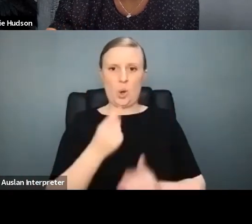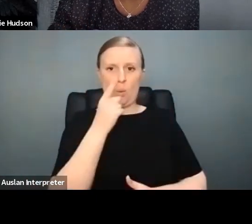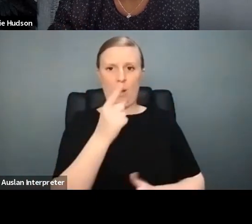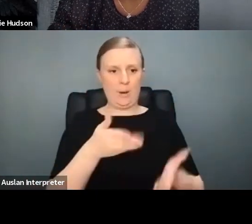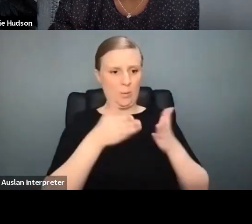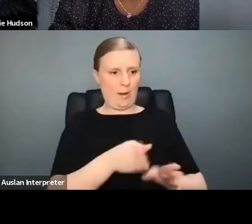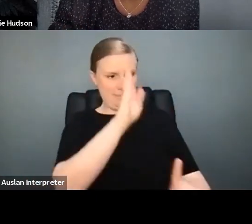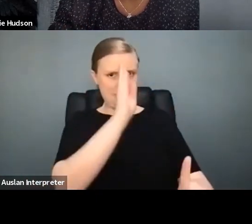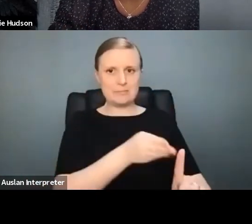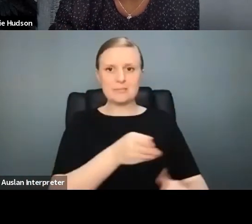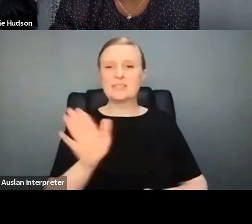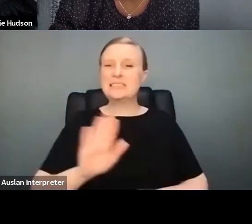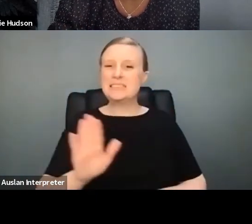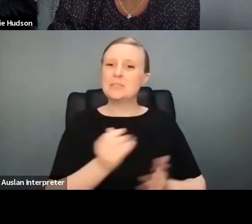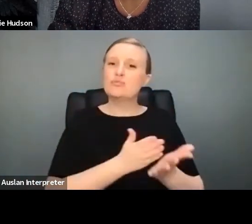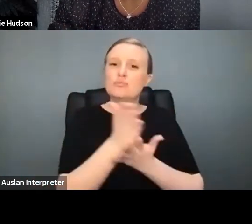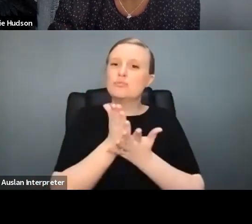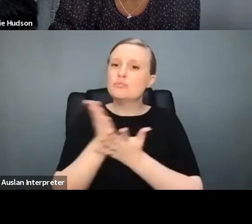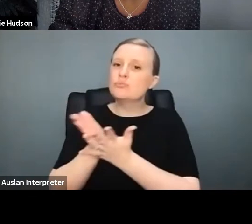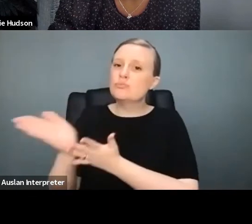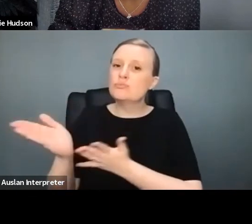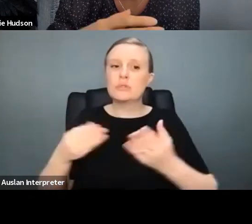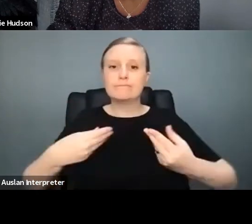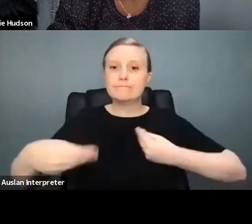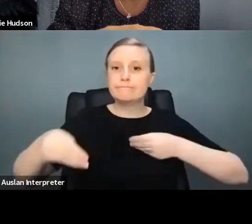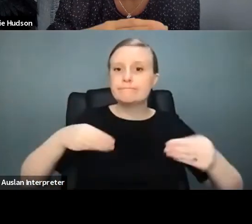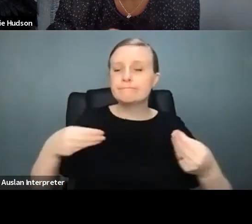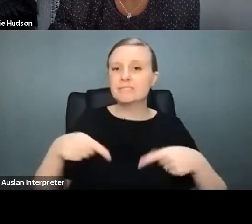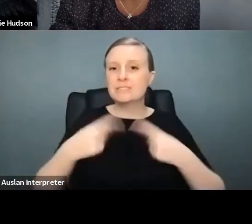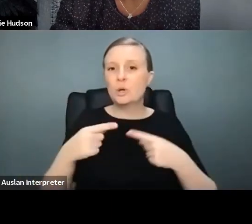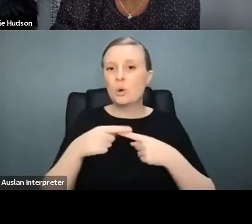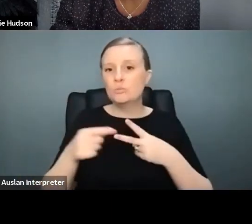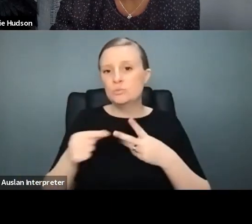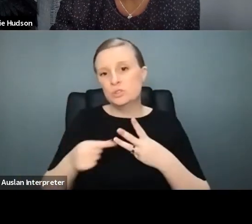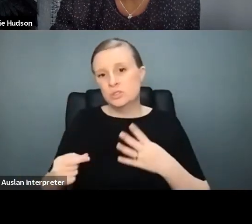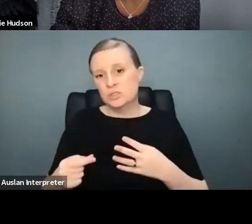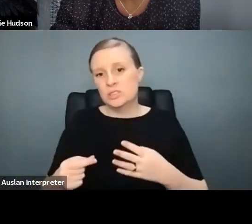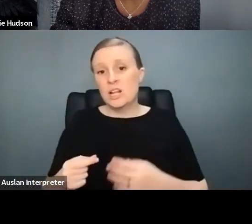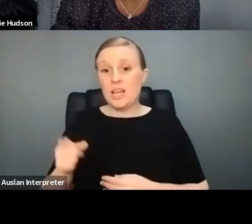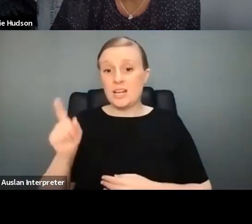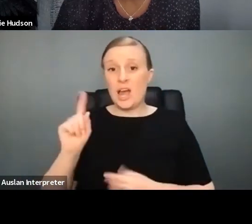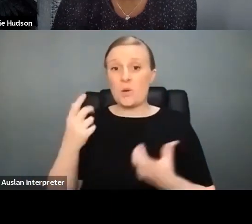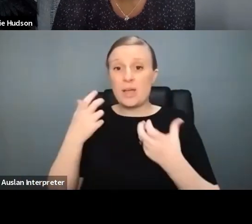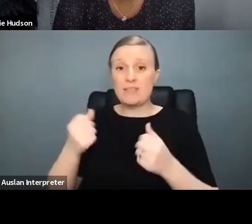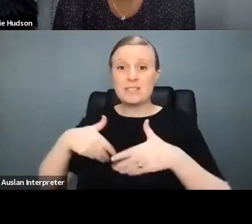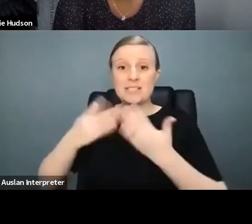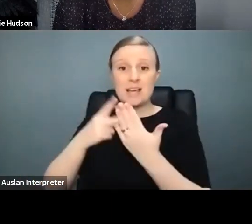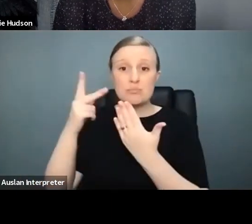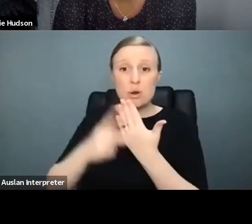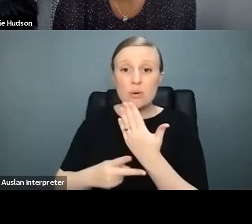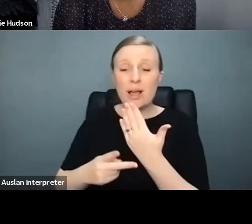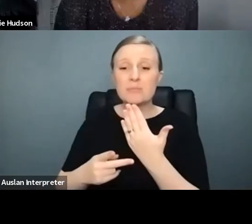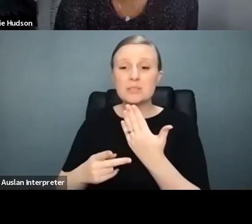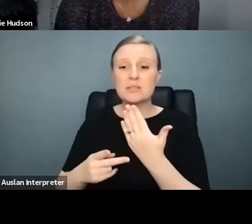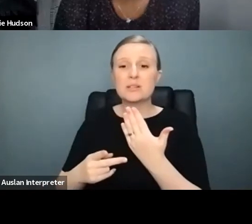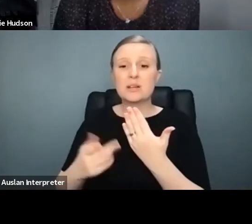things like day programs and with more sort of low intensity withdrawal management. It also feels